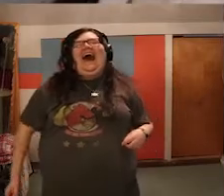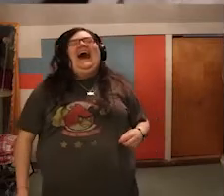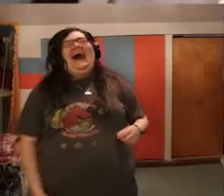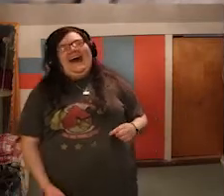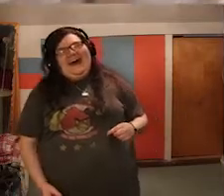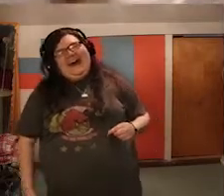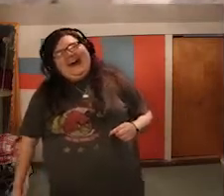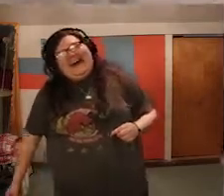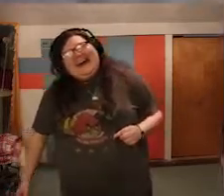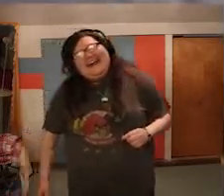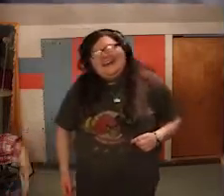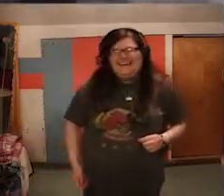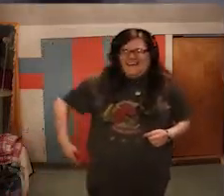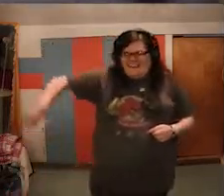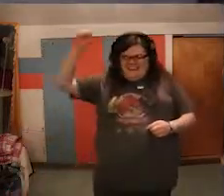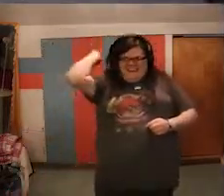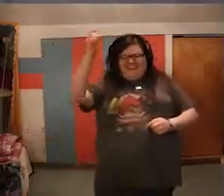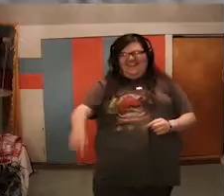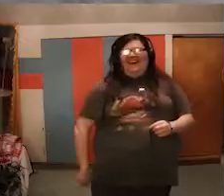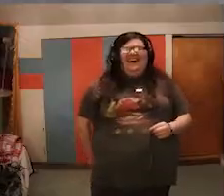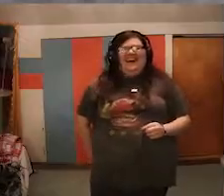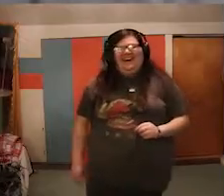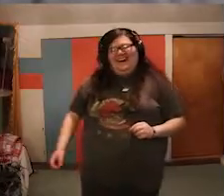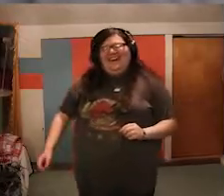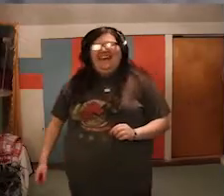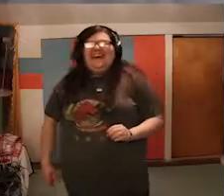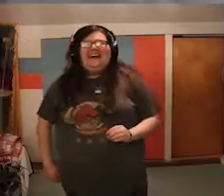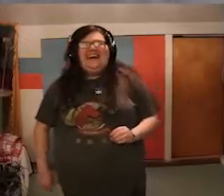That's not the... You just got more of the logo in. yeah, I want